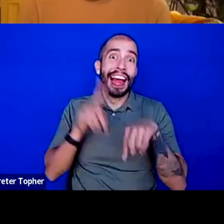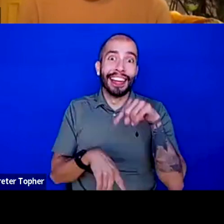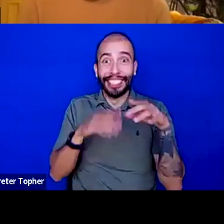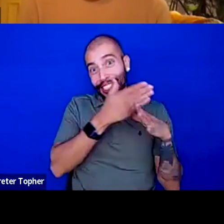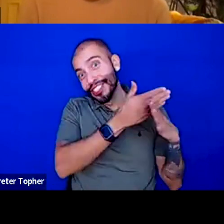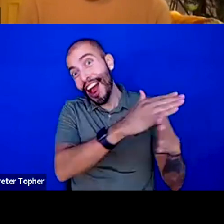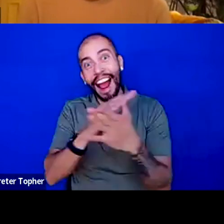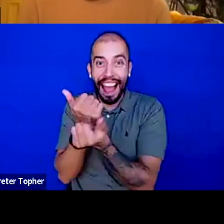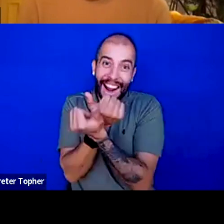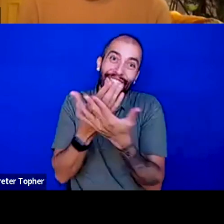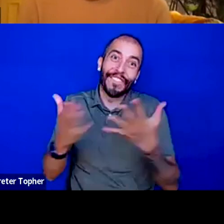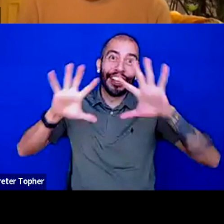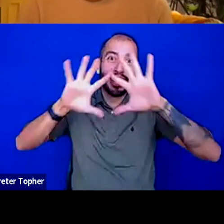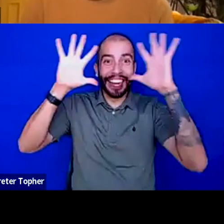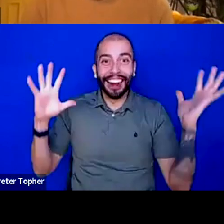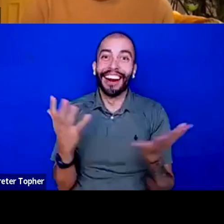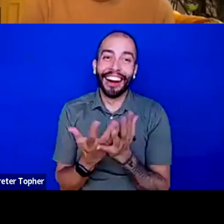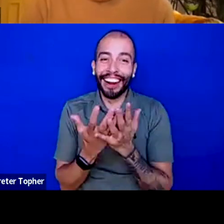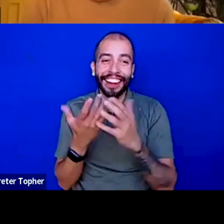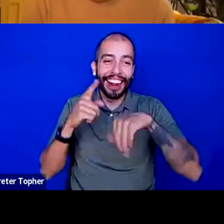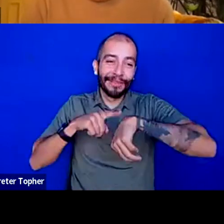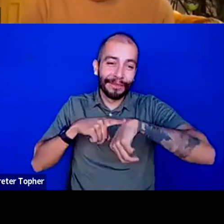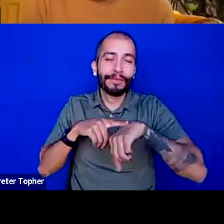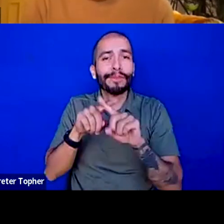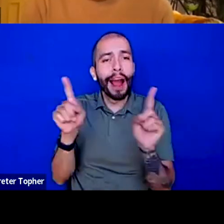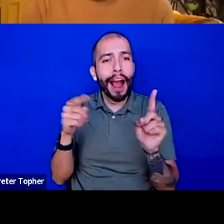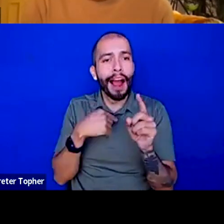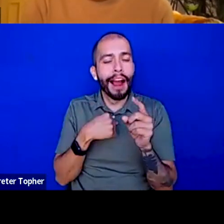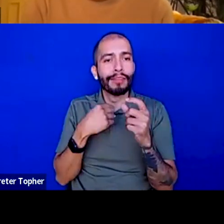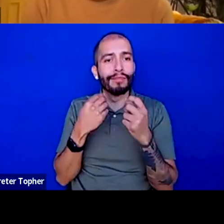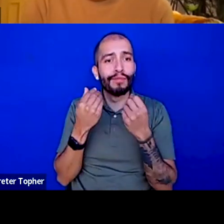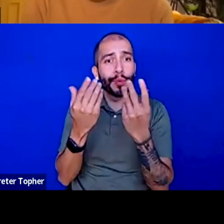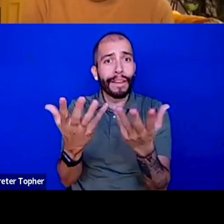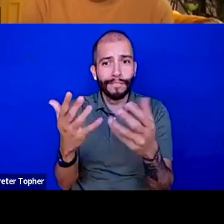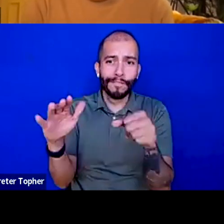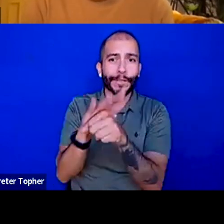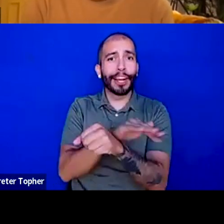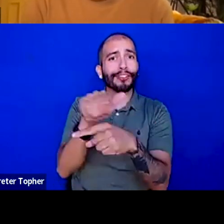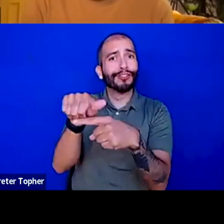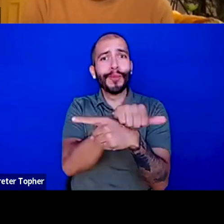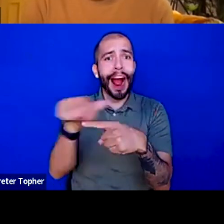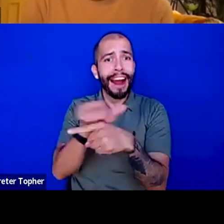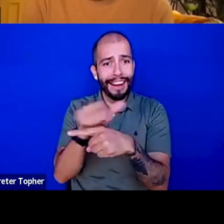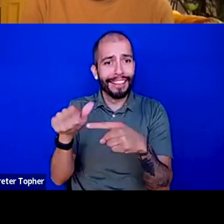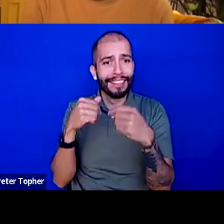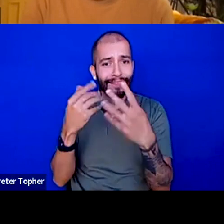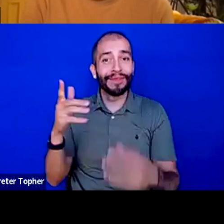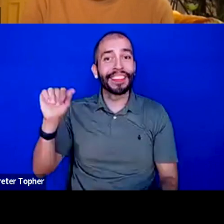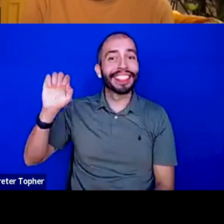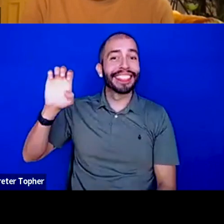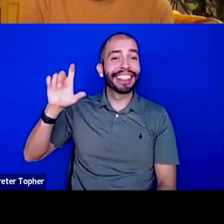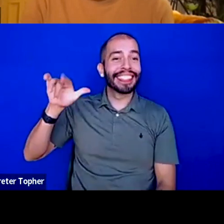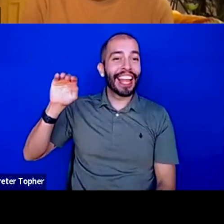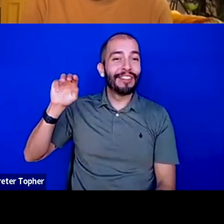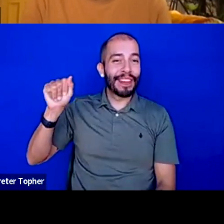a full-fledged training that Selima mentioned earlier, and that is decolonizing therapy